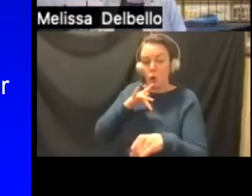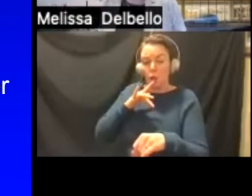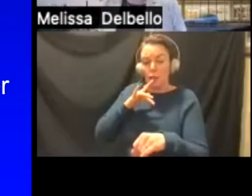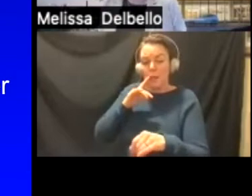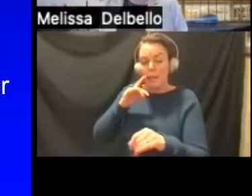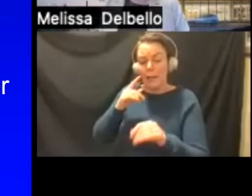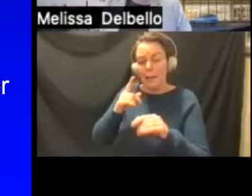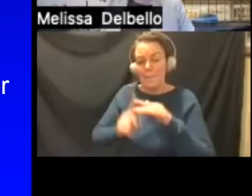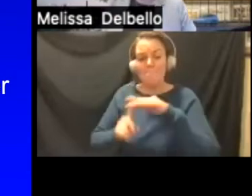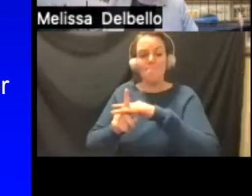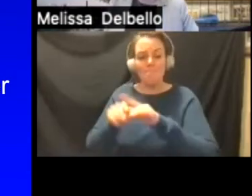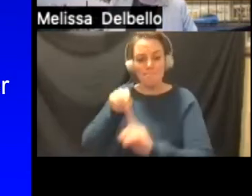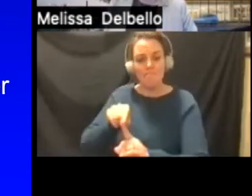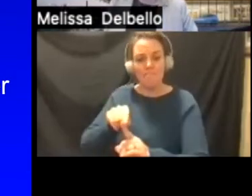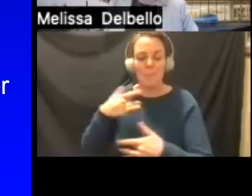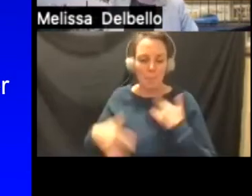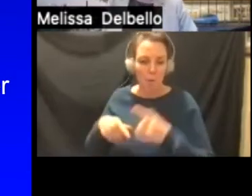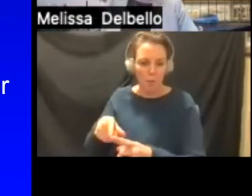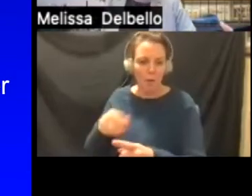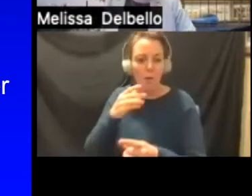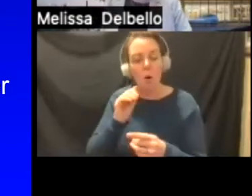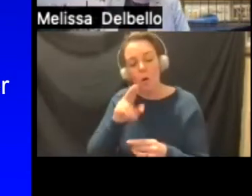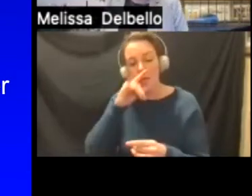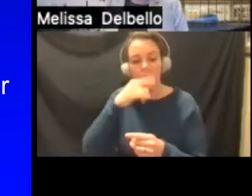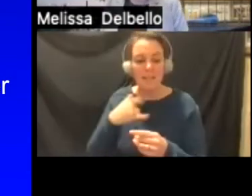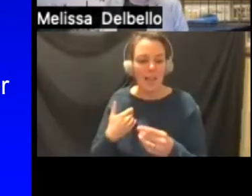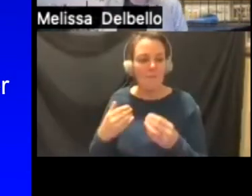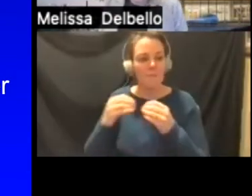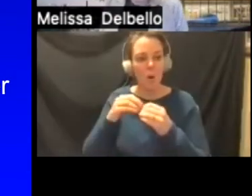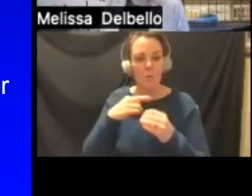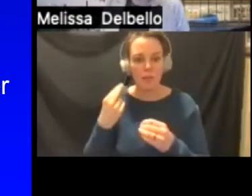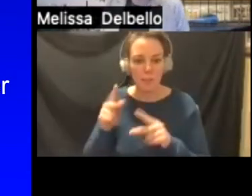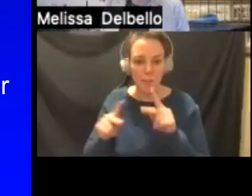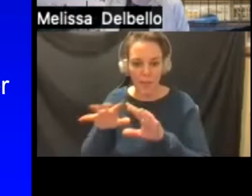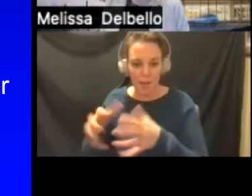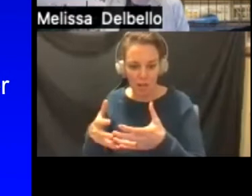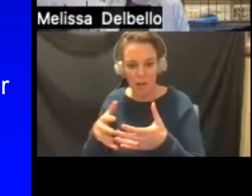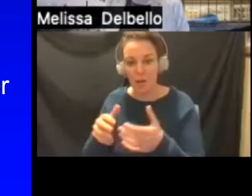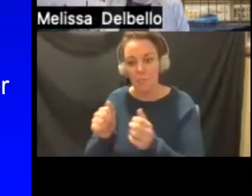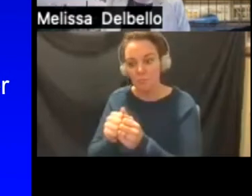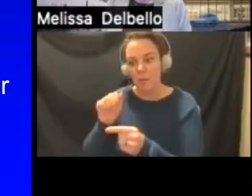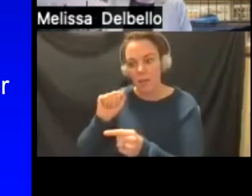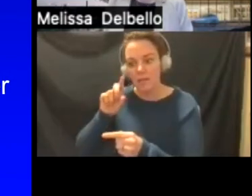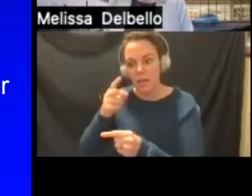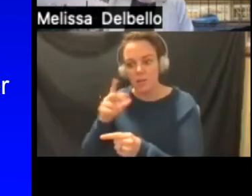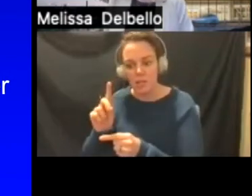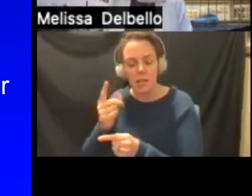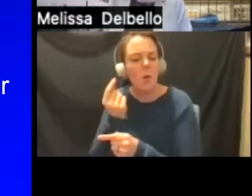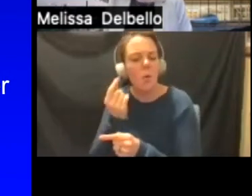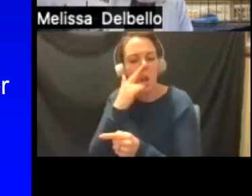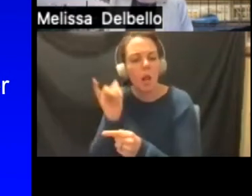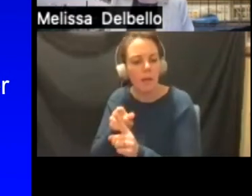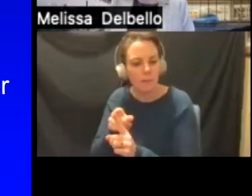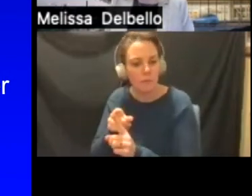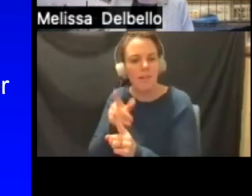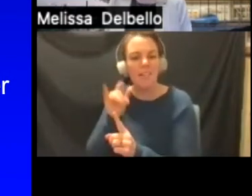these kids who are more common in these at-risk populations like ADHD, what they look like is the